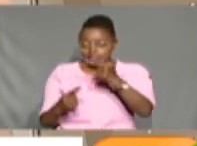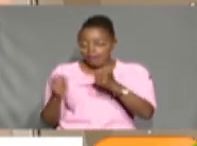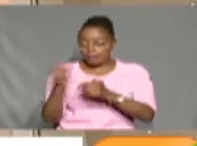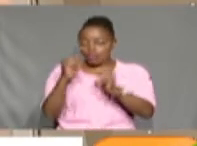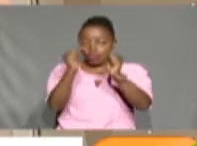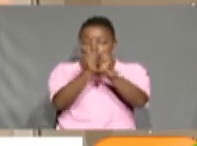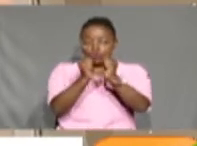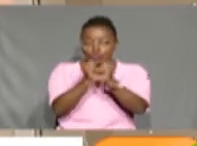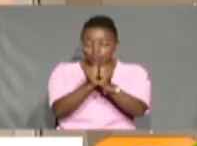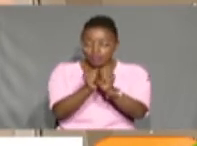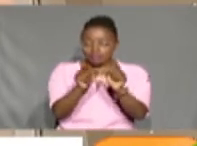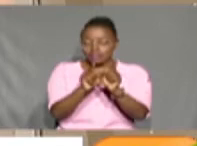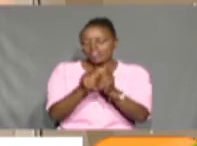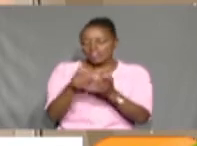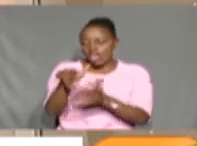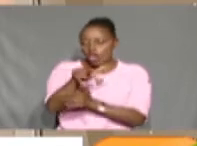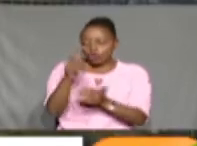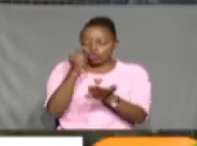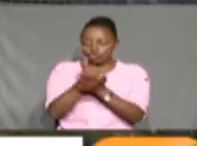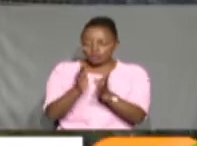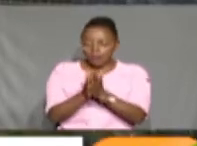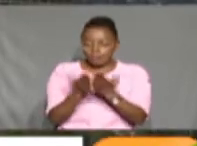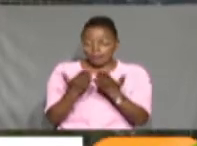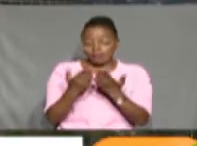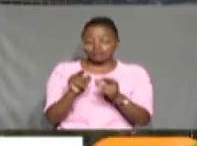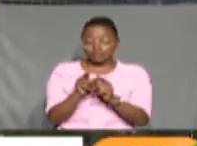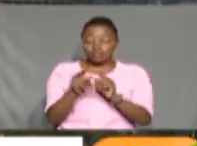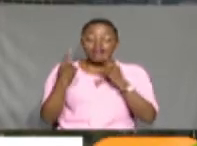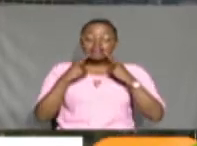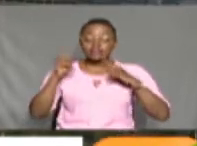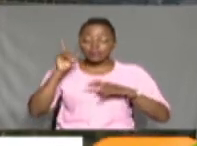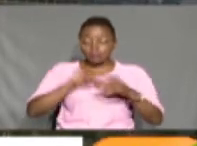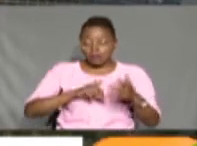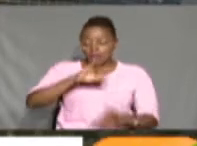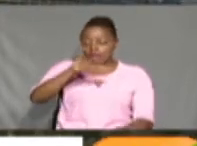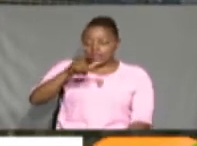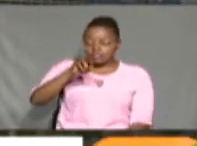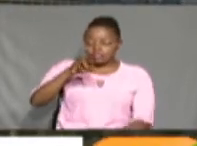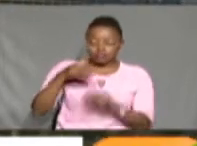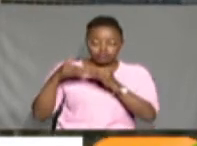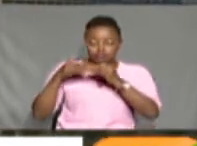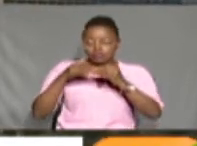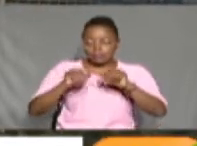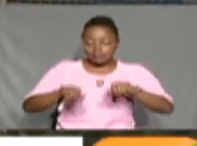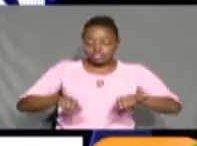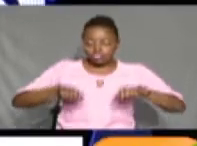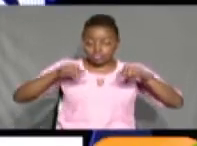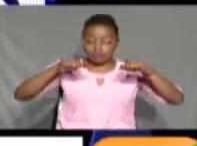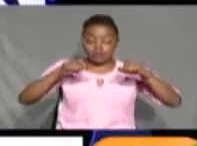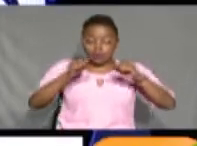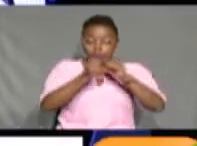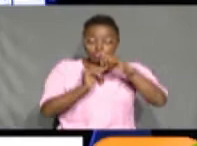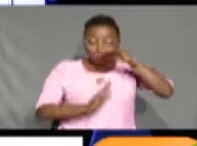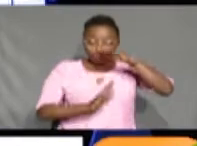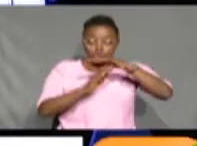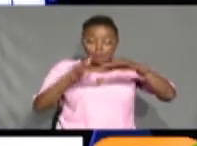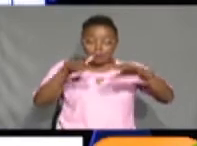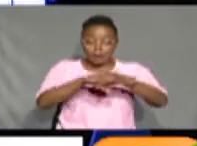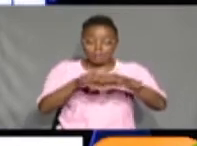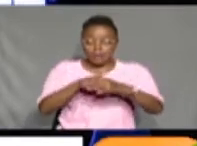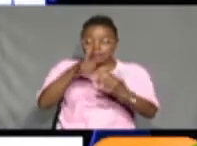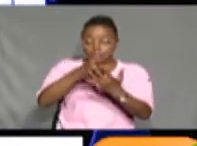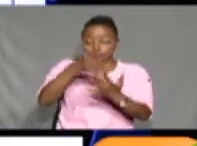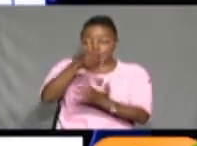statement published in the local dailies, the company announced that James Ndegwa will lead the group as chairman with 12 members on